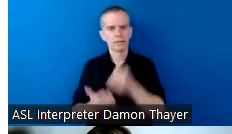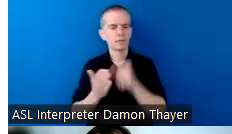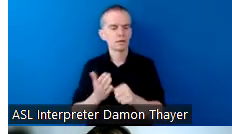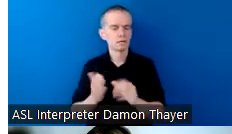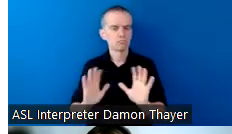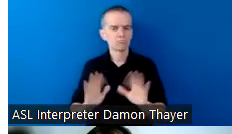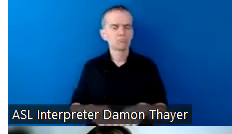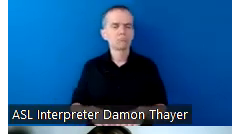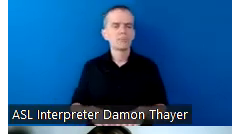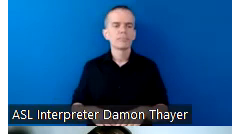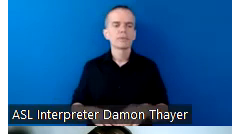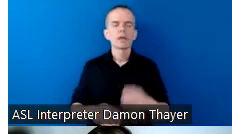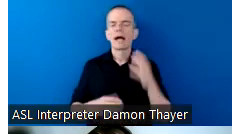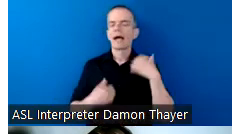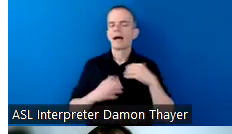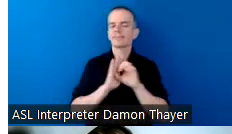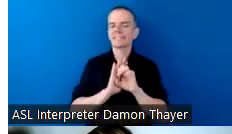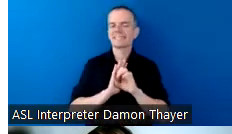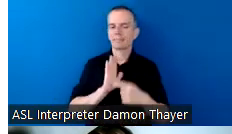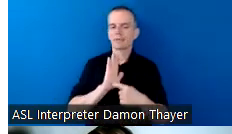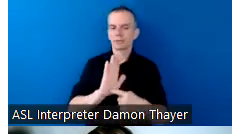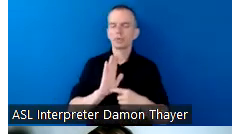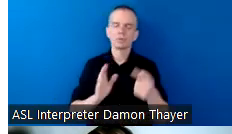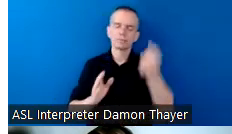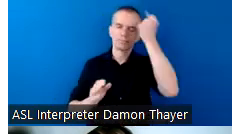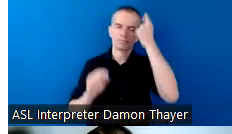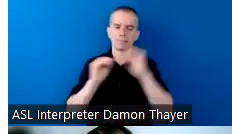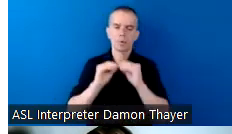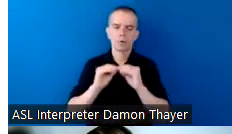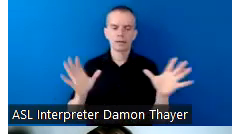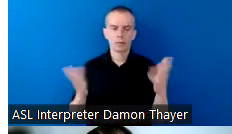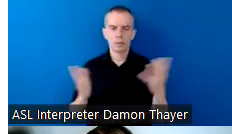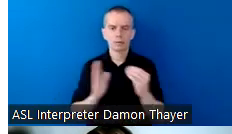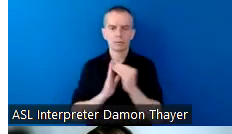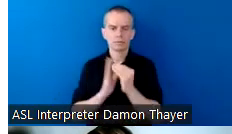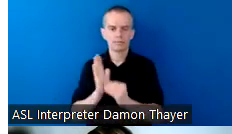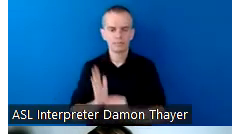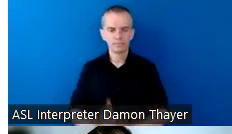of the letter, it'll become more clear about exactly what needs to be on that letter.